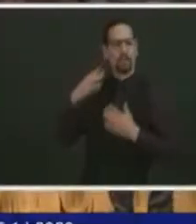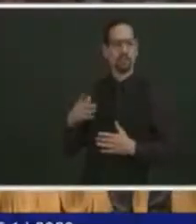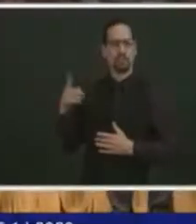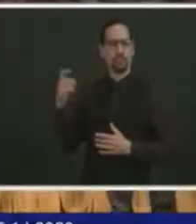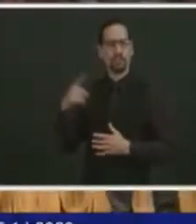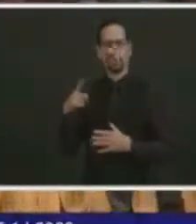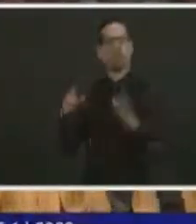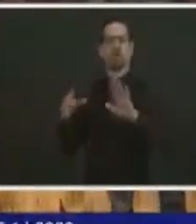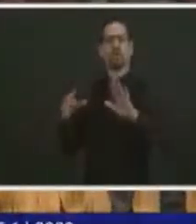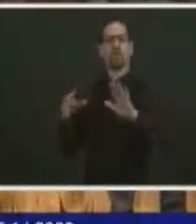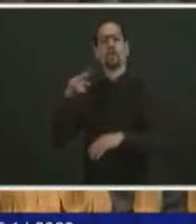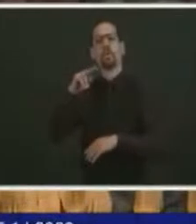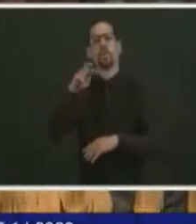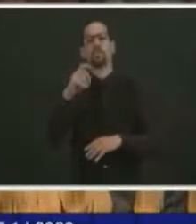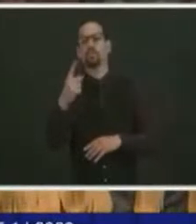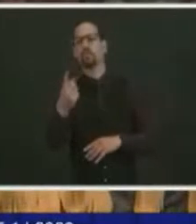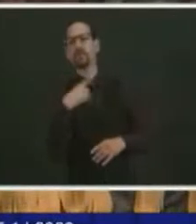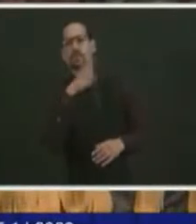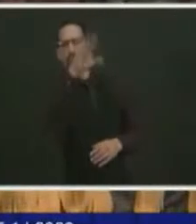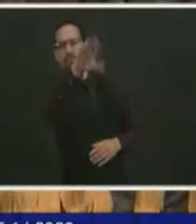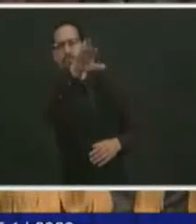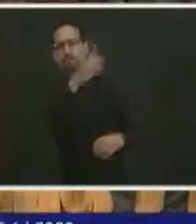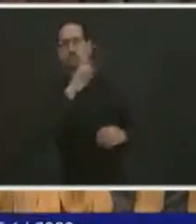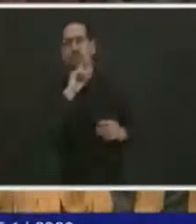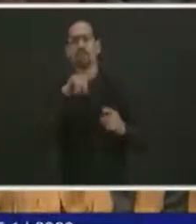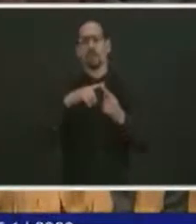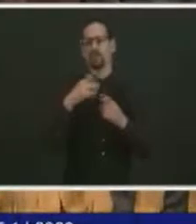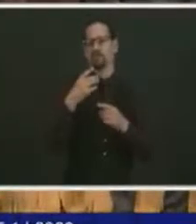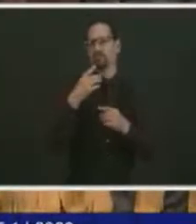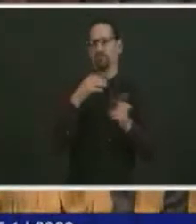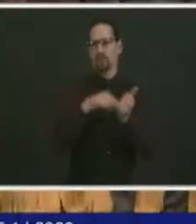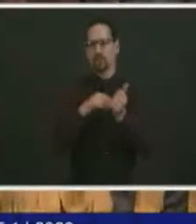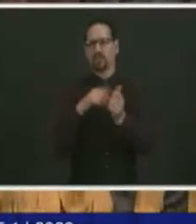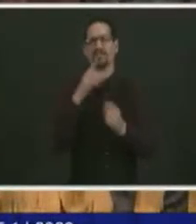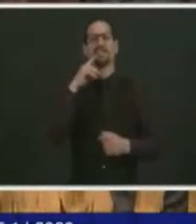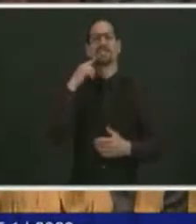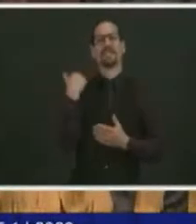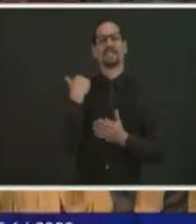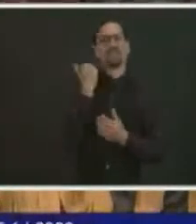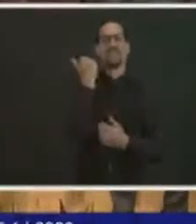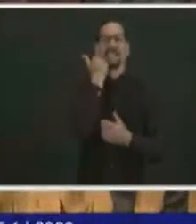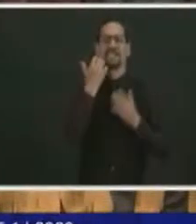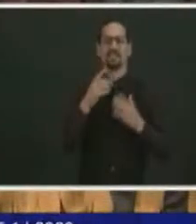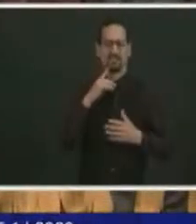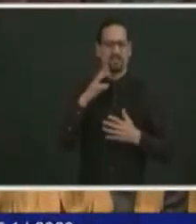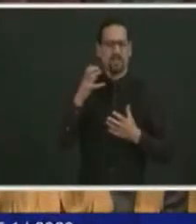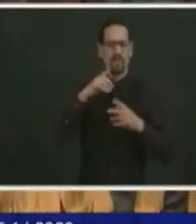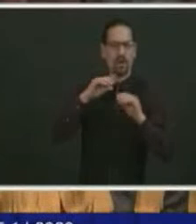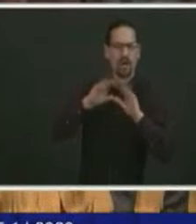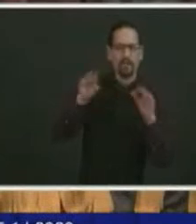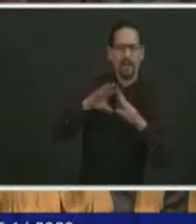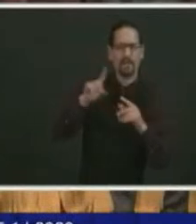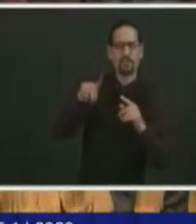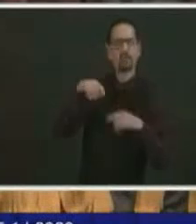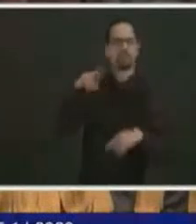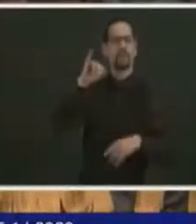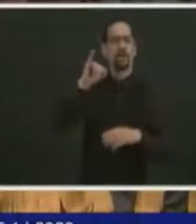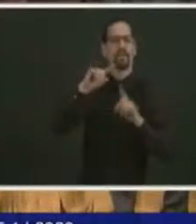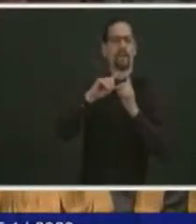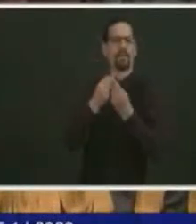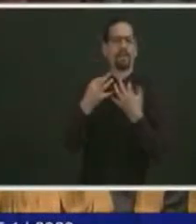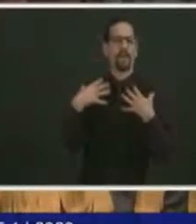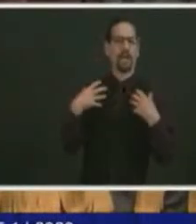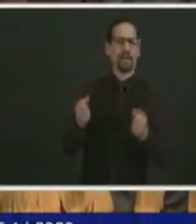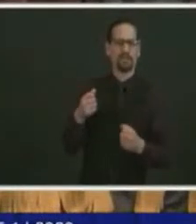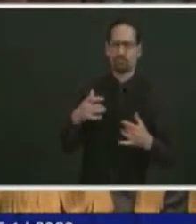I heard from a dentist late last week. She's looking for clarity from the Department of Health. She's heard from the Rhode Island Dental Association, which